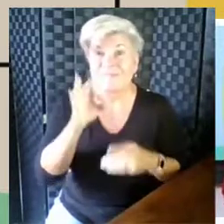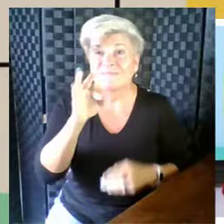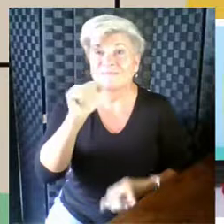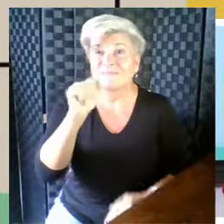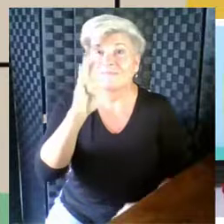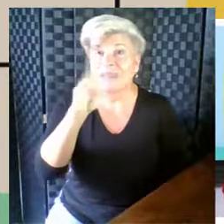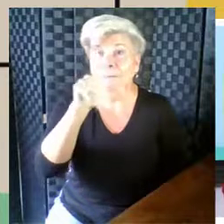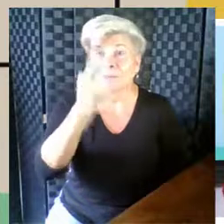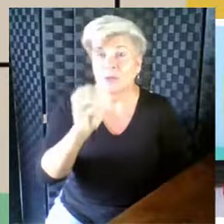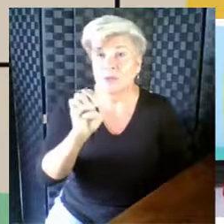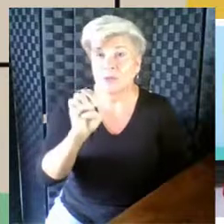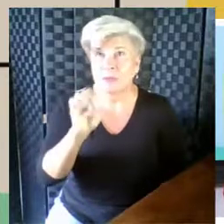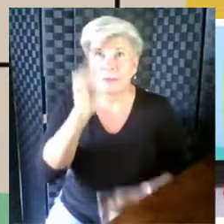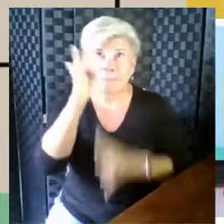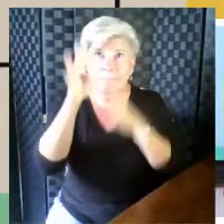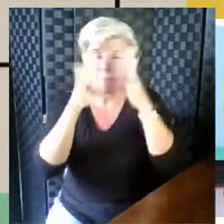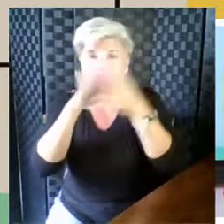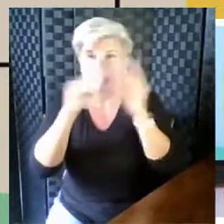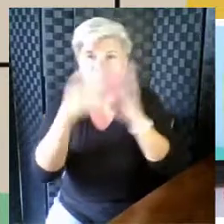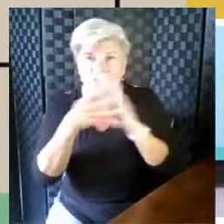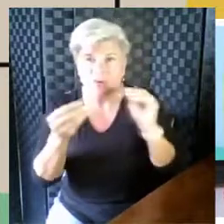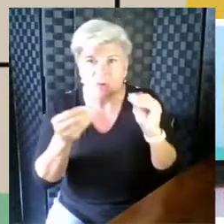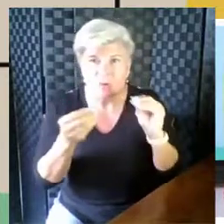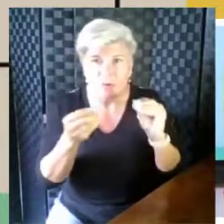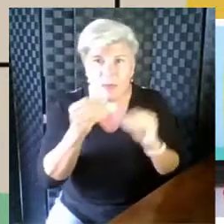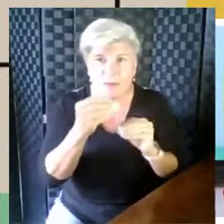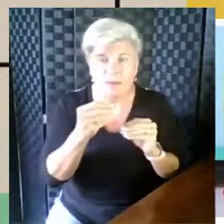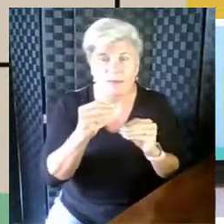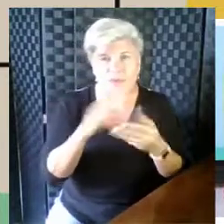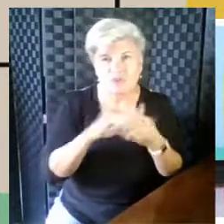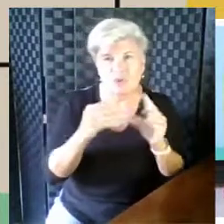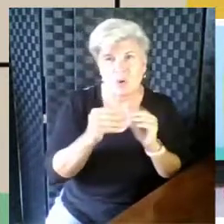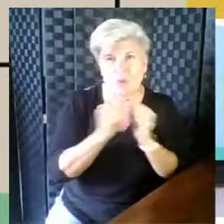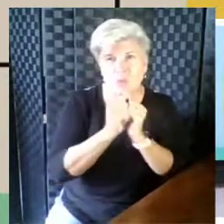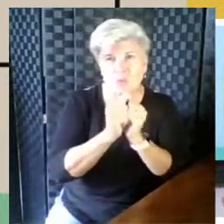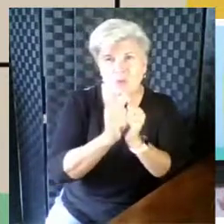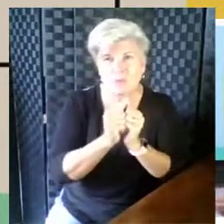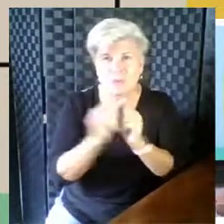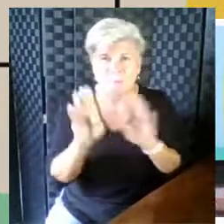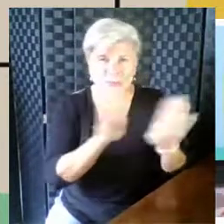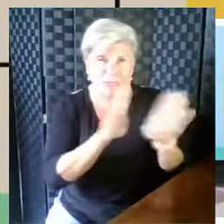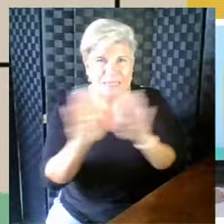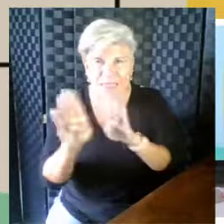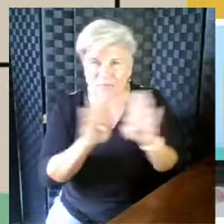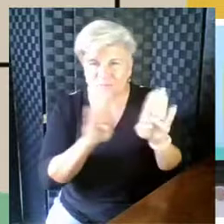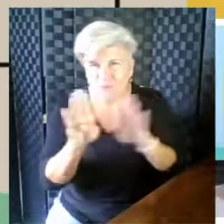fable. Fables have a moral in their story.